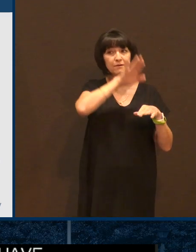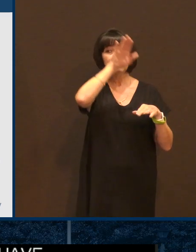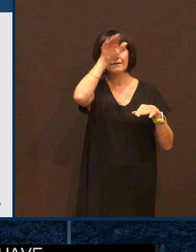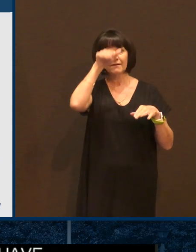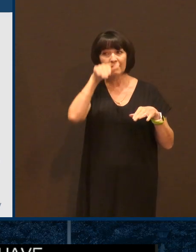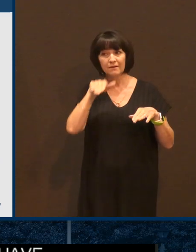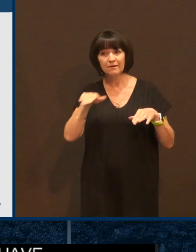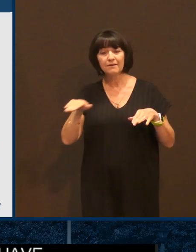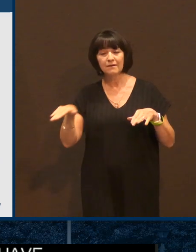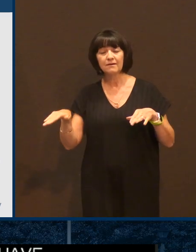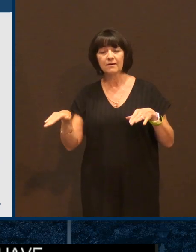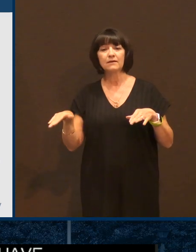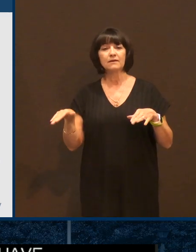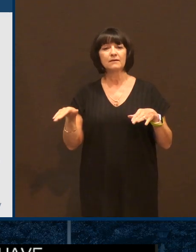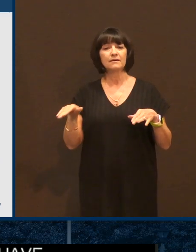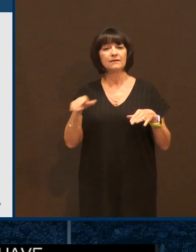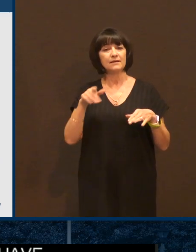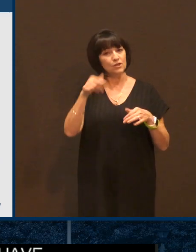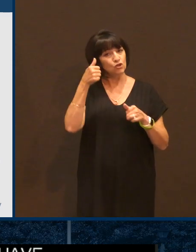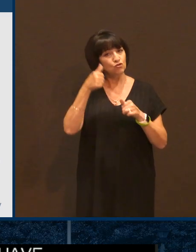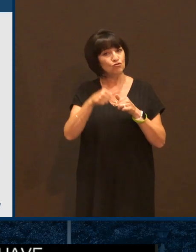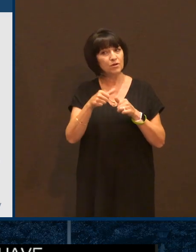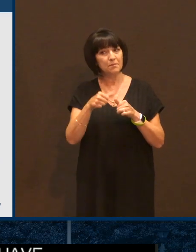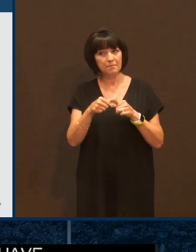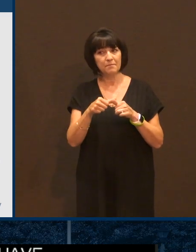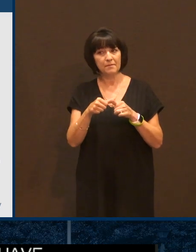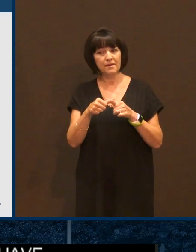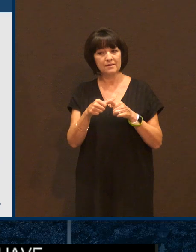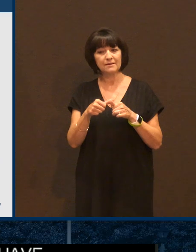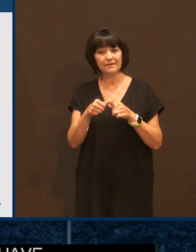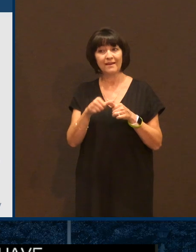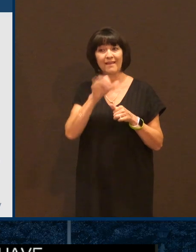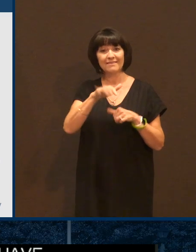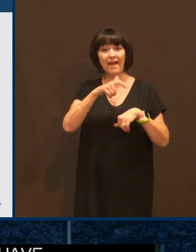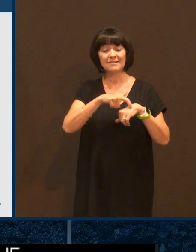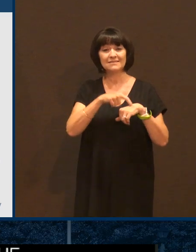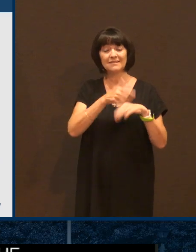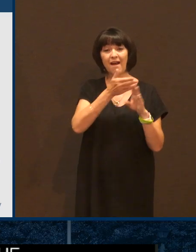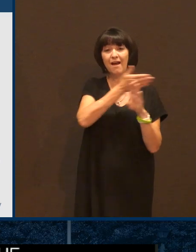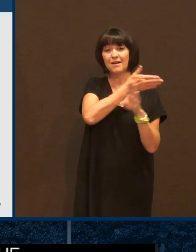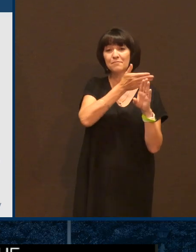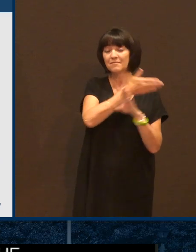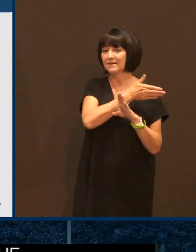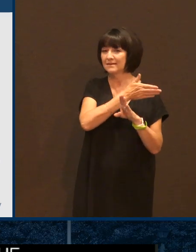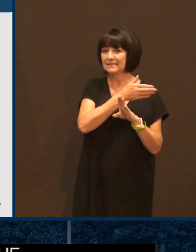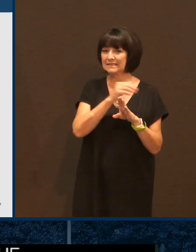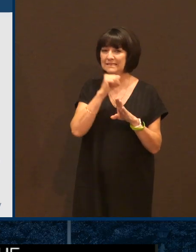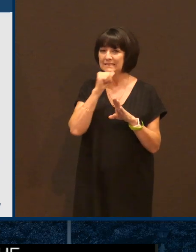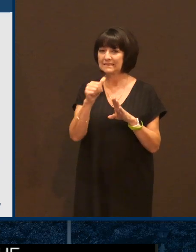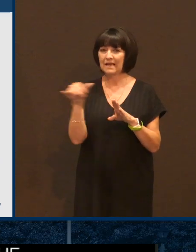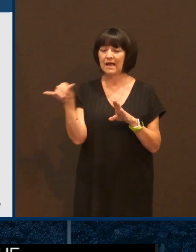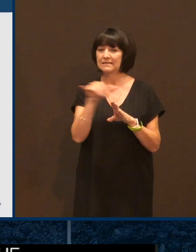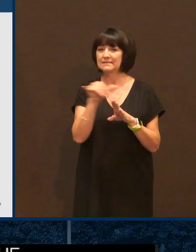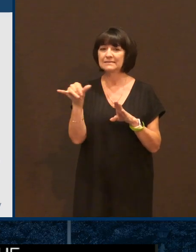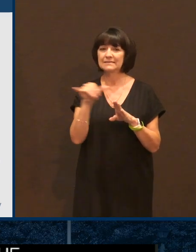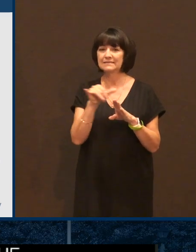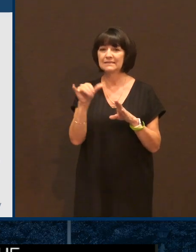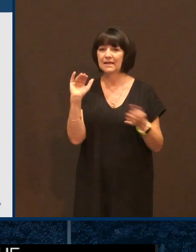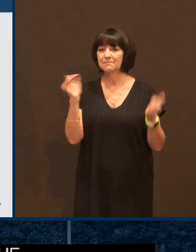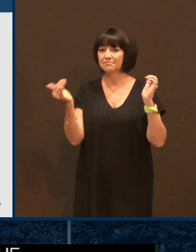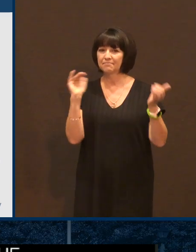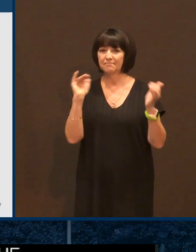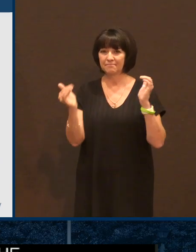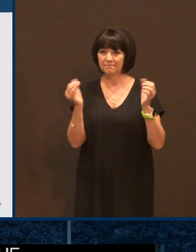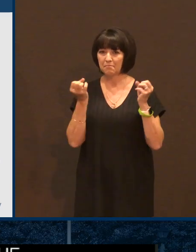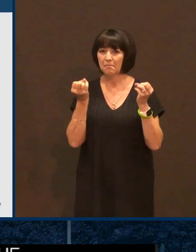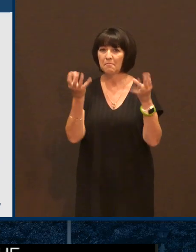accentuates this a little bit in the fact that we're not doing as many tests. So the denominator here in this calculation